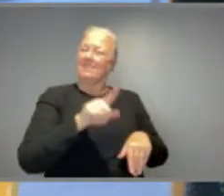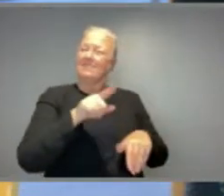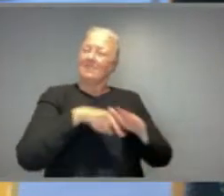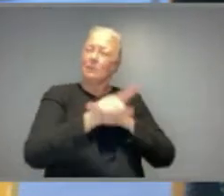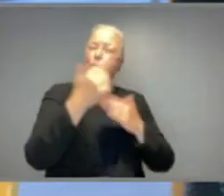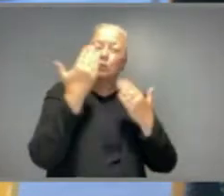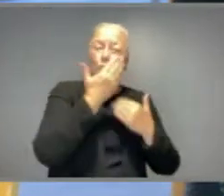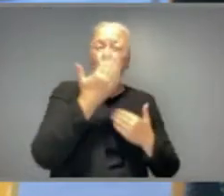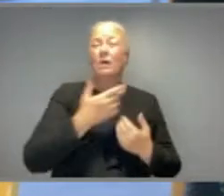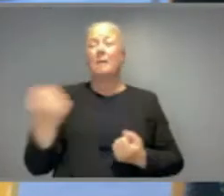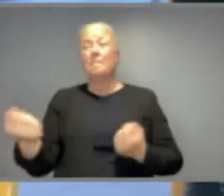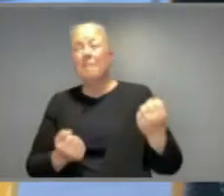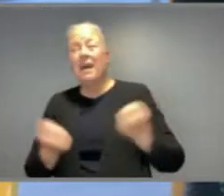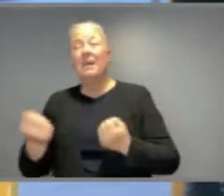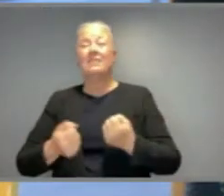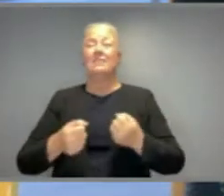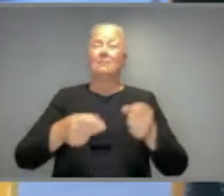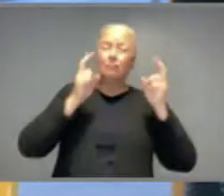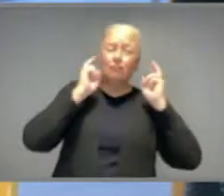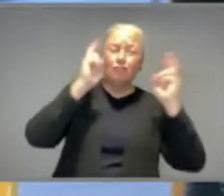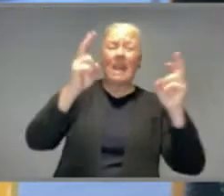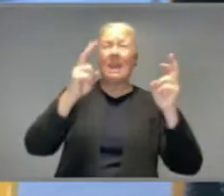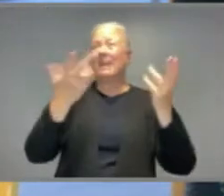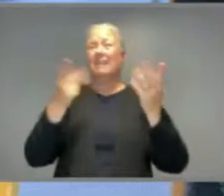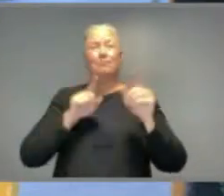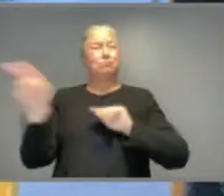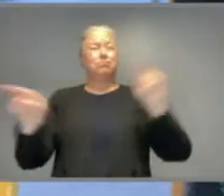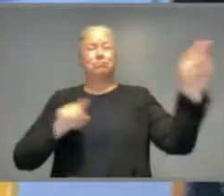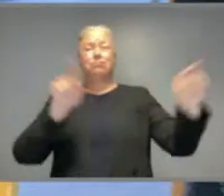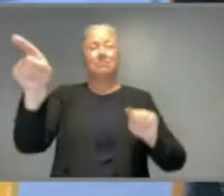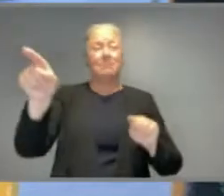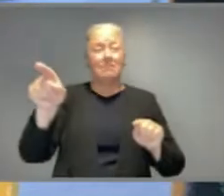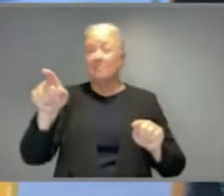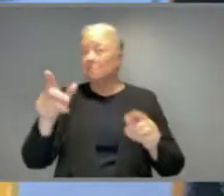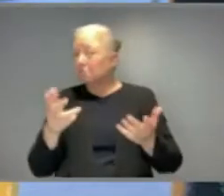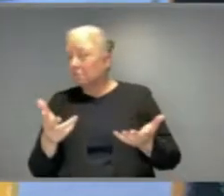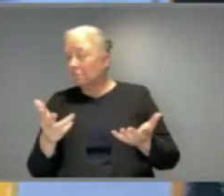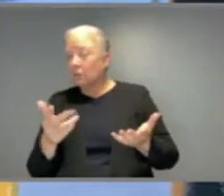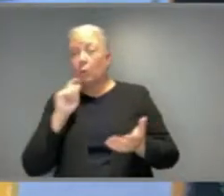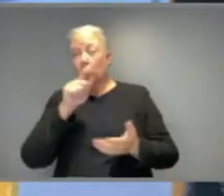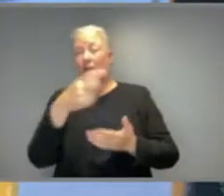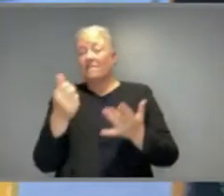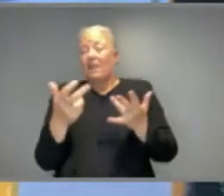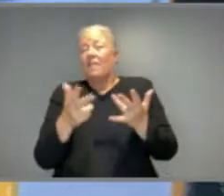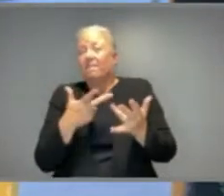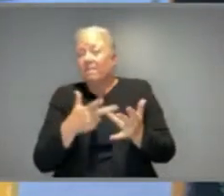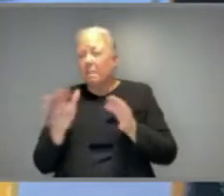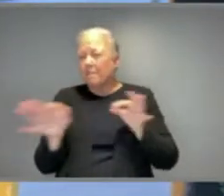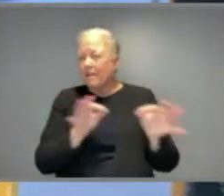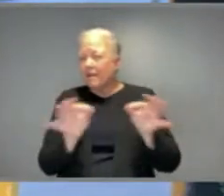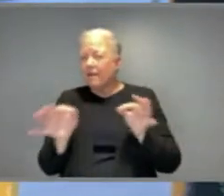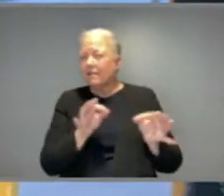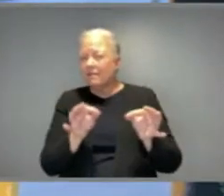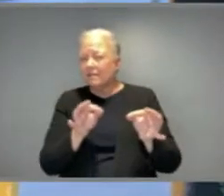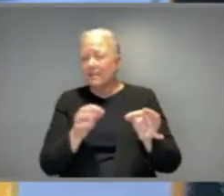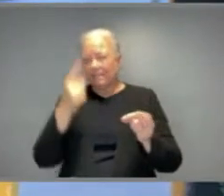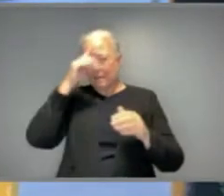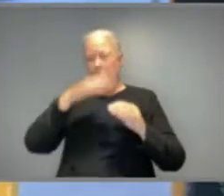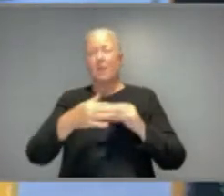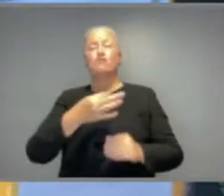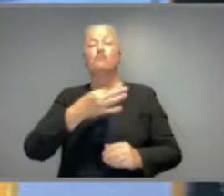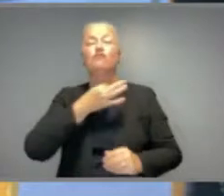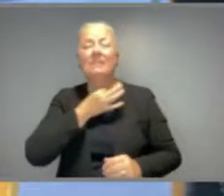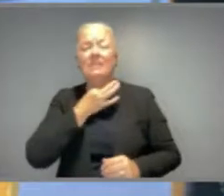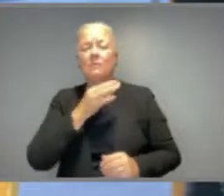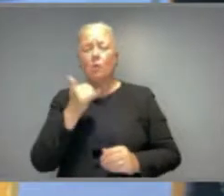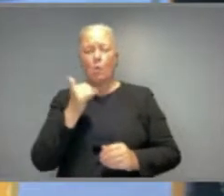they go on trains. So will there be another set of modelling that looks at risks and patterns to protect